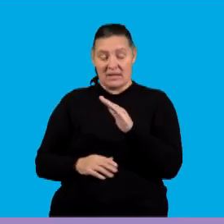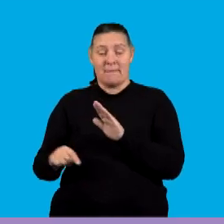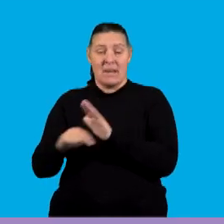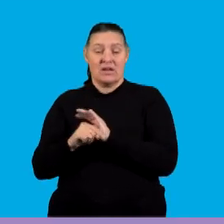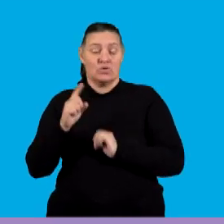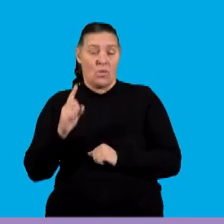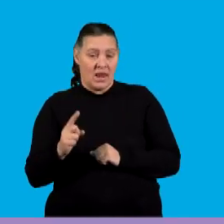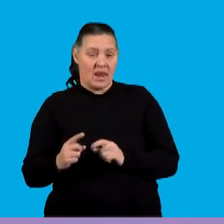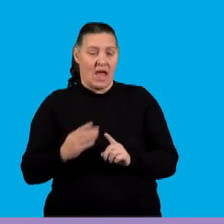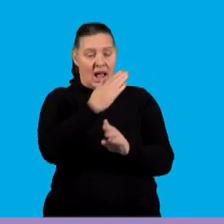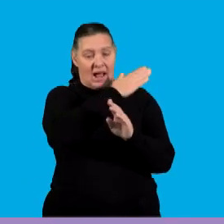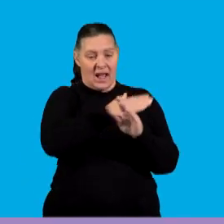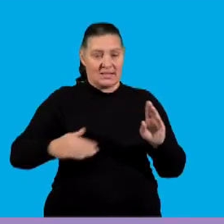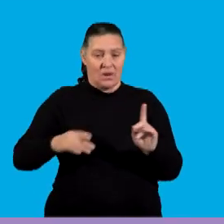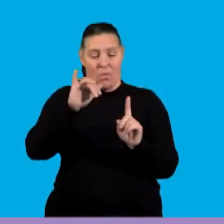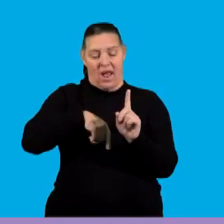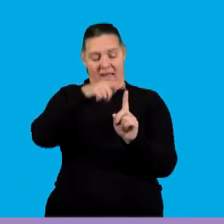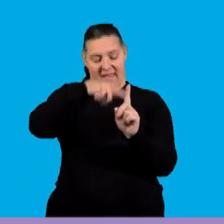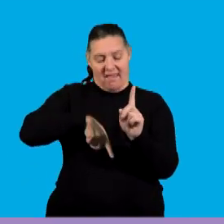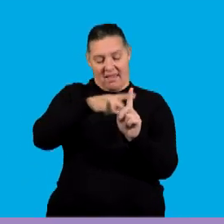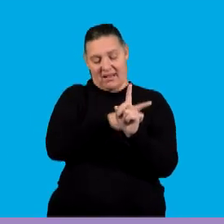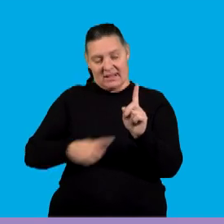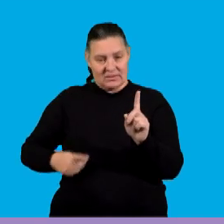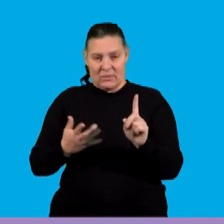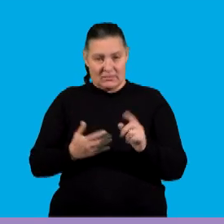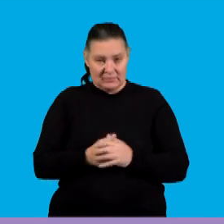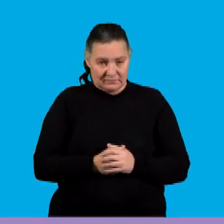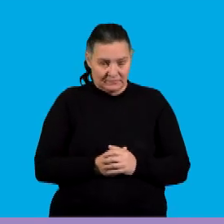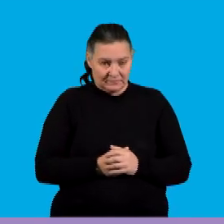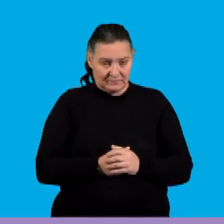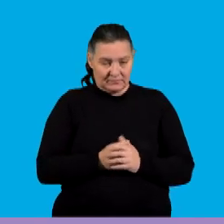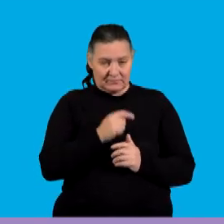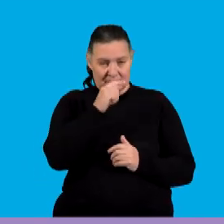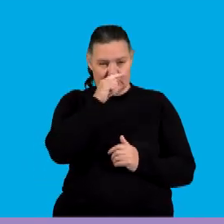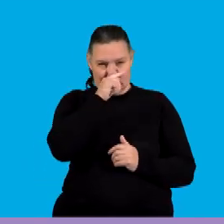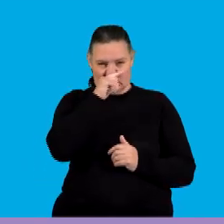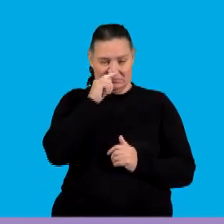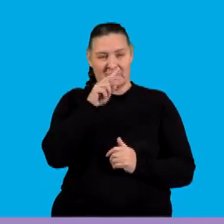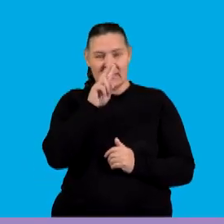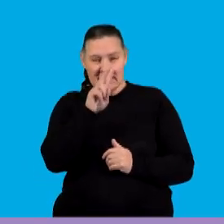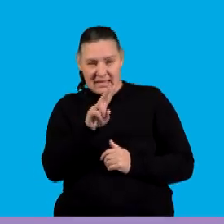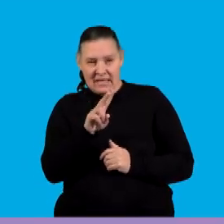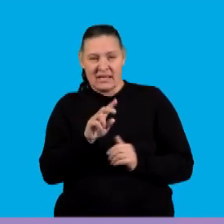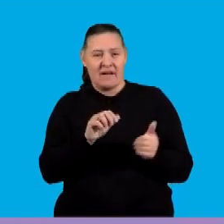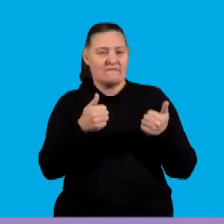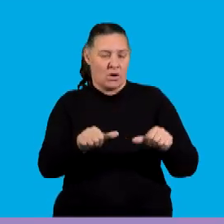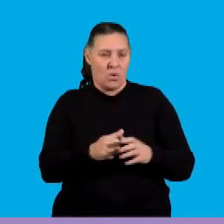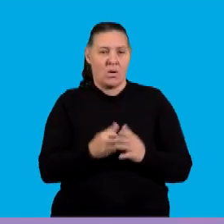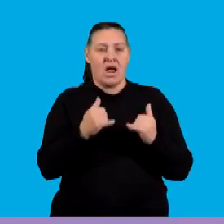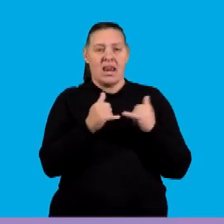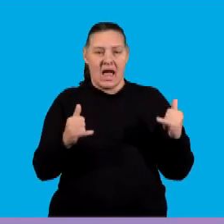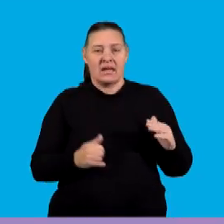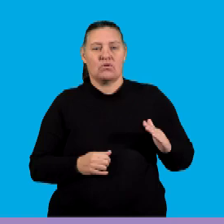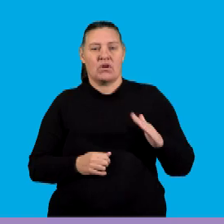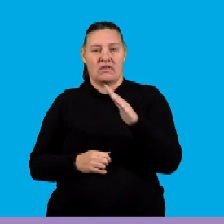1 being our y-intercept. Let's look at this following statement. A line has a